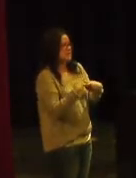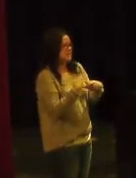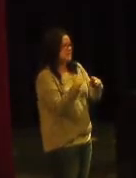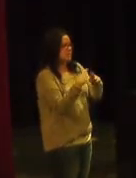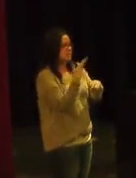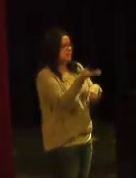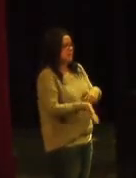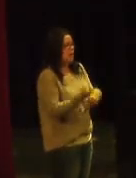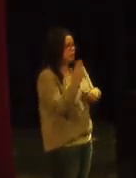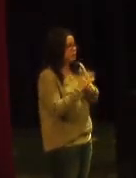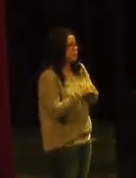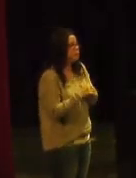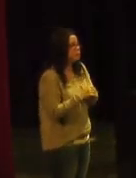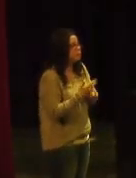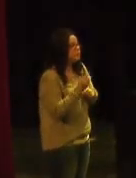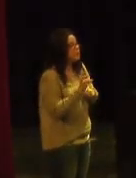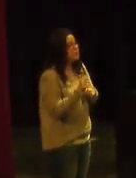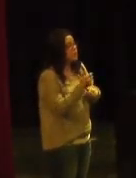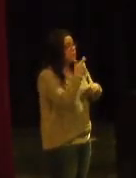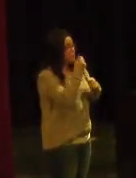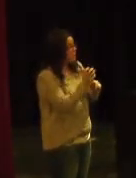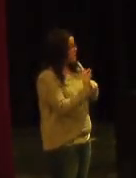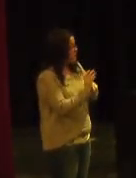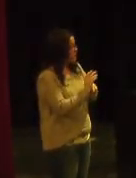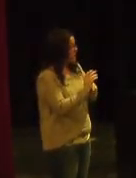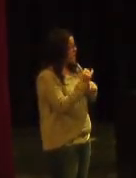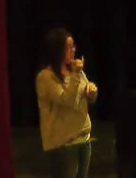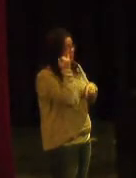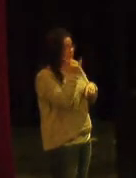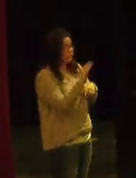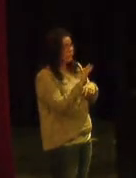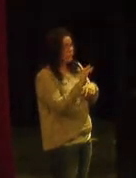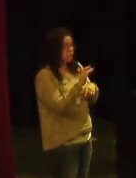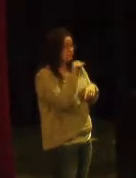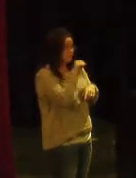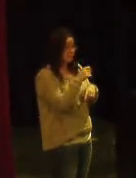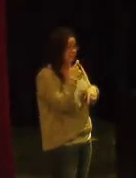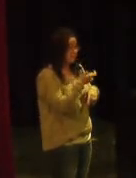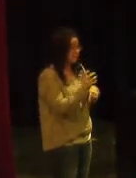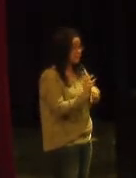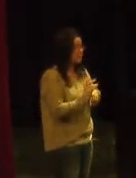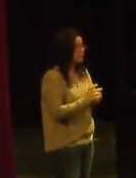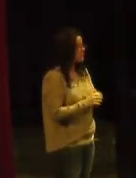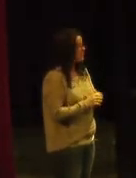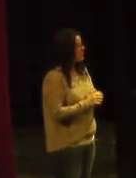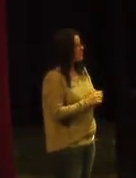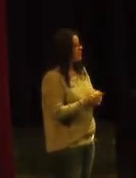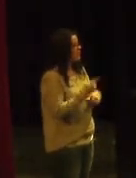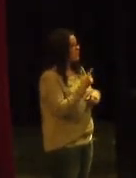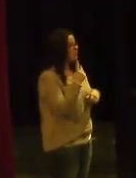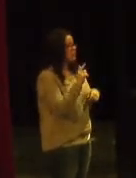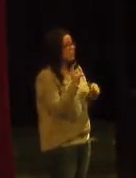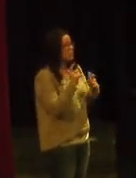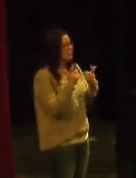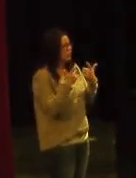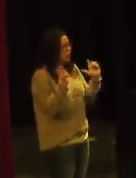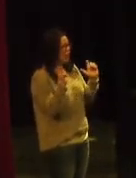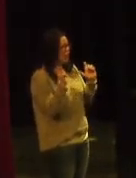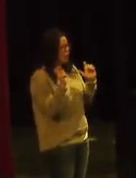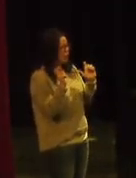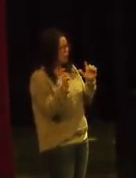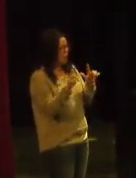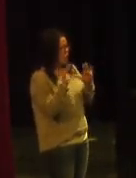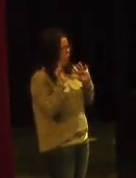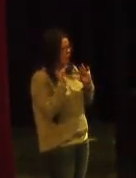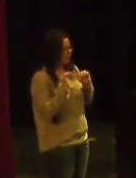that. A couple of other interesting movies, if you're kind of the movie type. One of them is For Greater Glory. That was the story